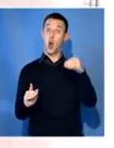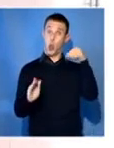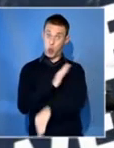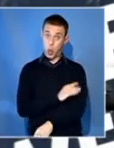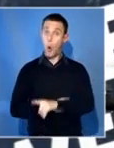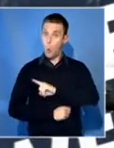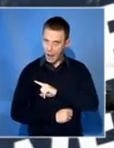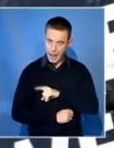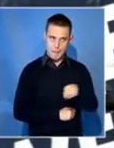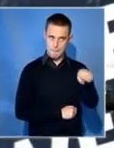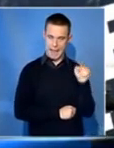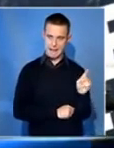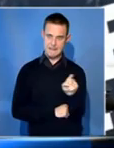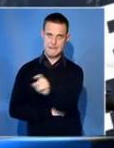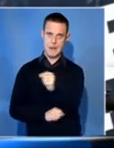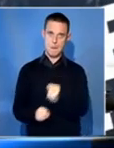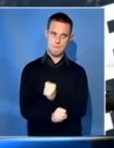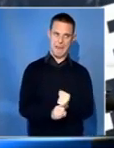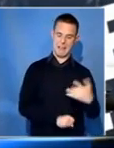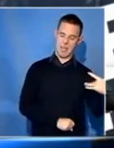banks. But